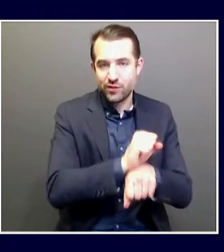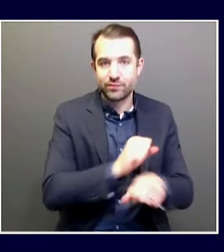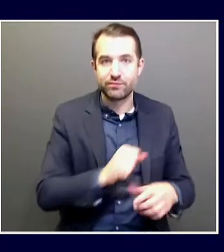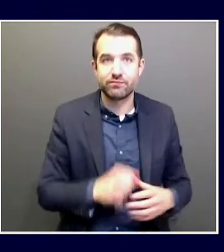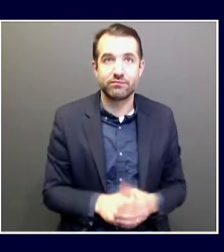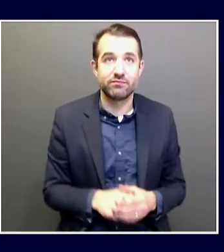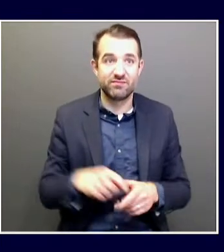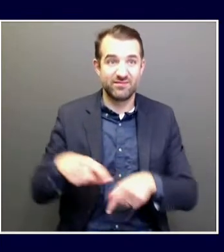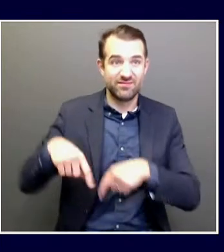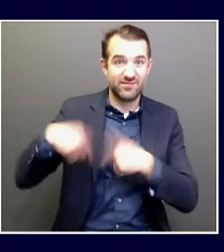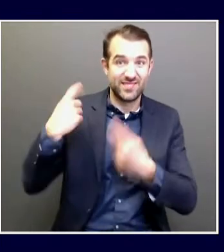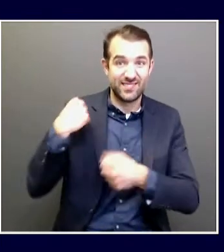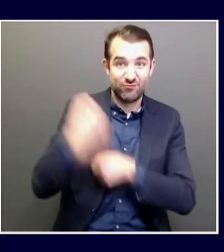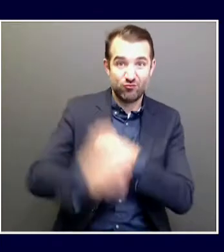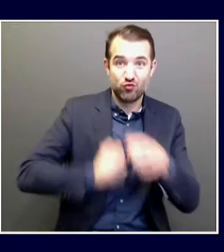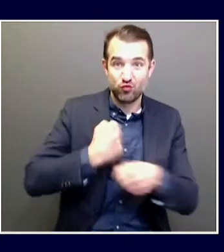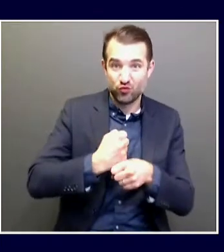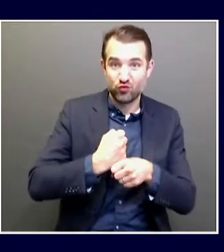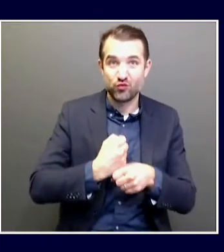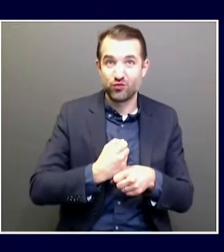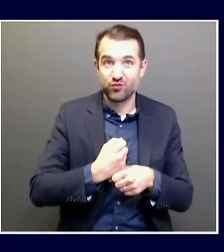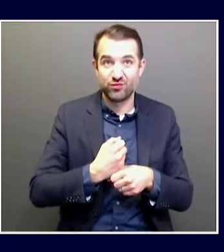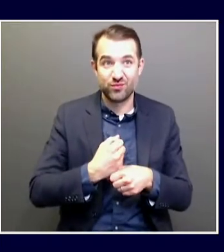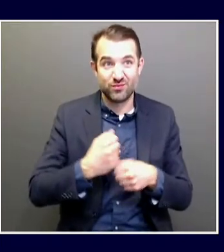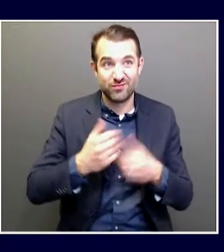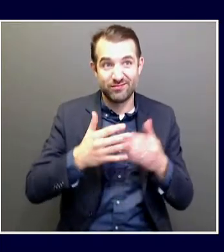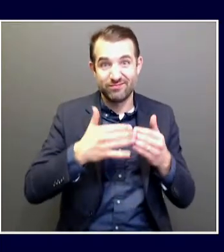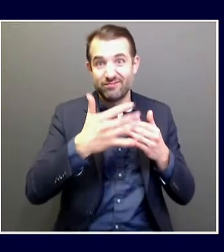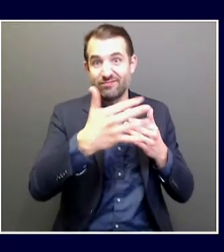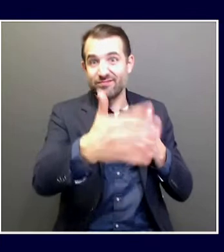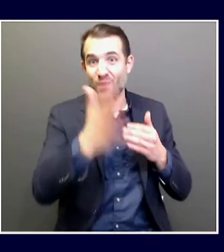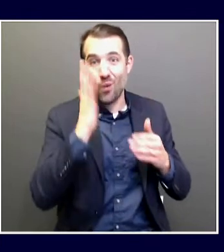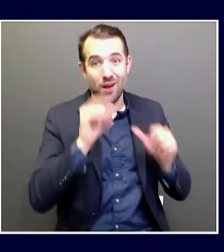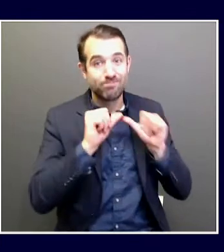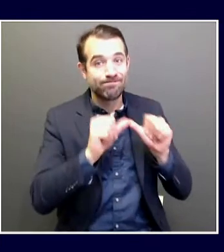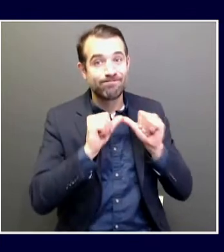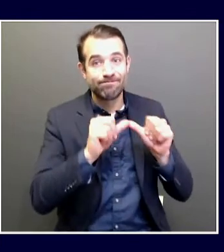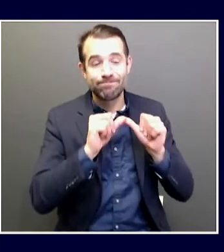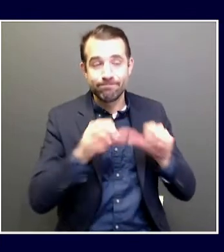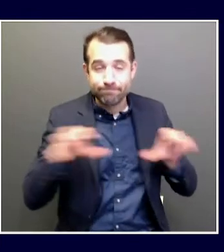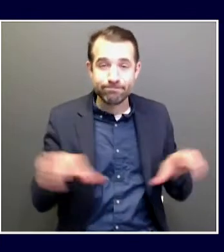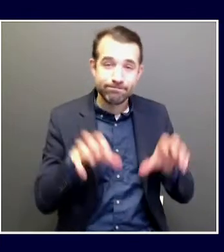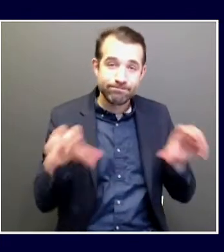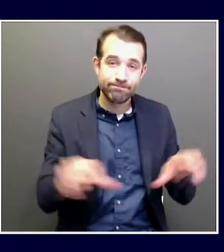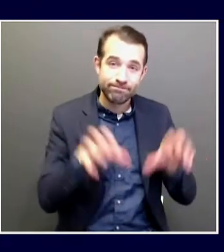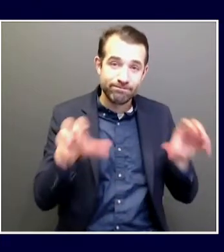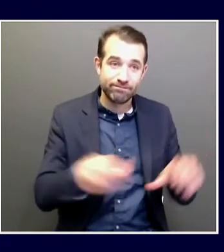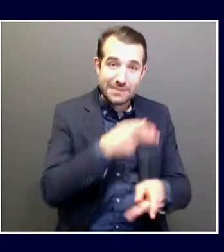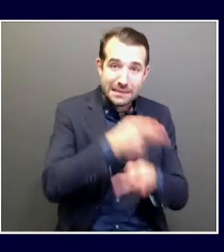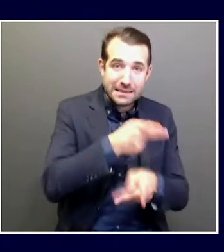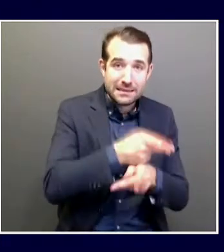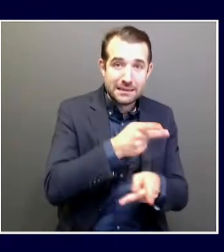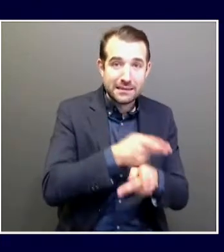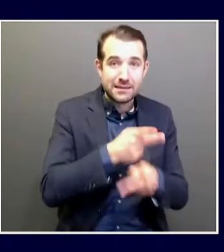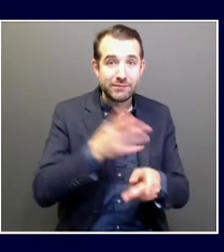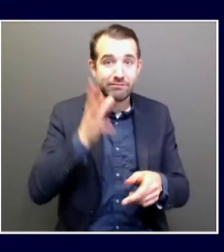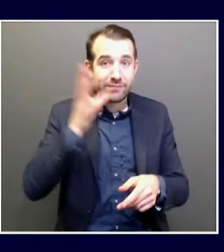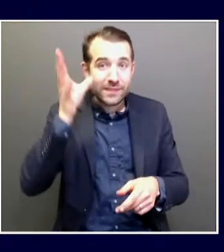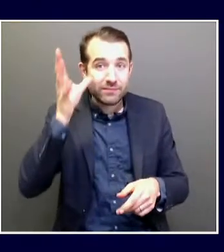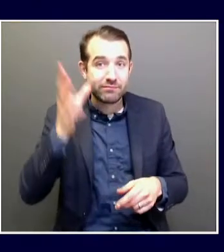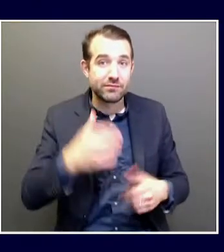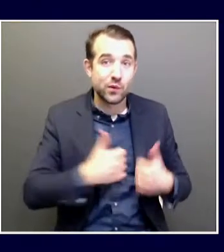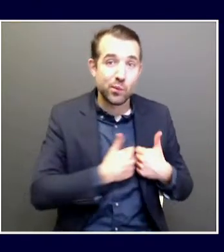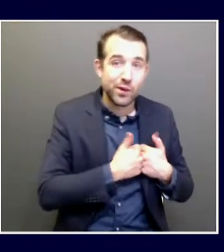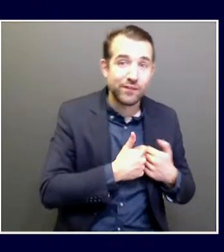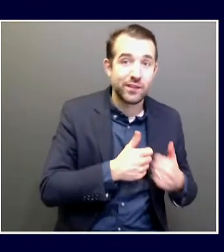will continue to go to work, taking care of our parents, our spouses, our siblings, and